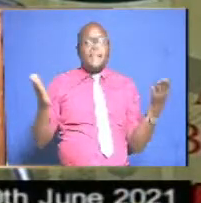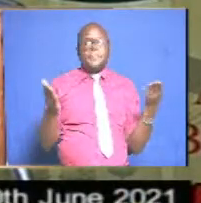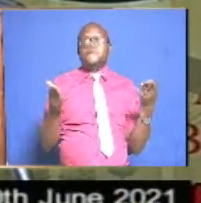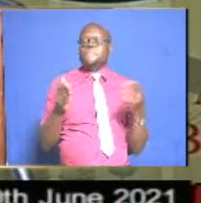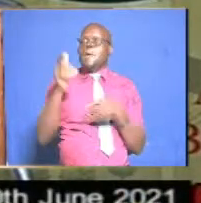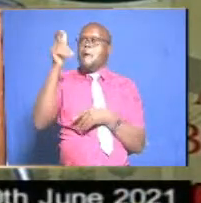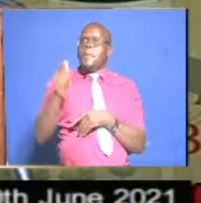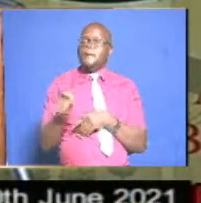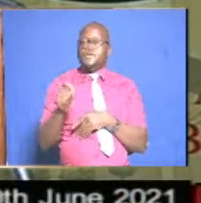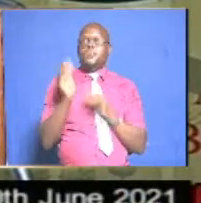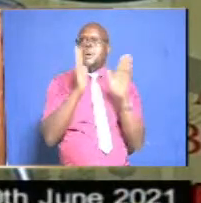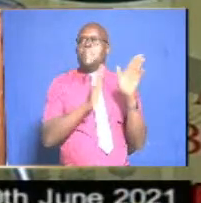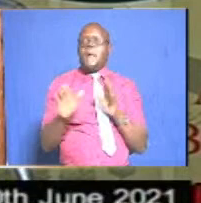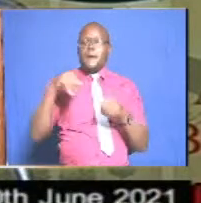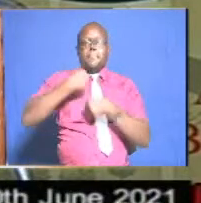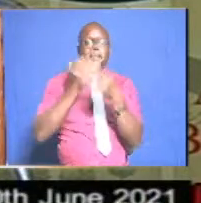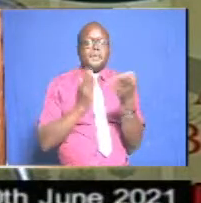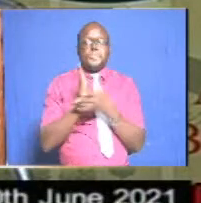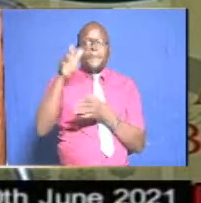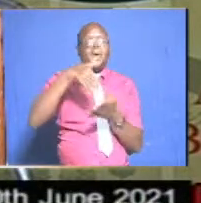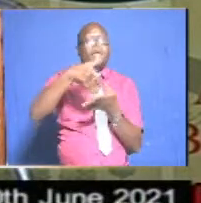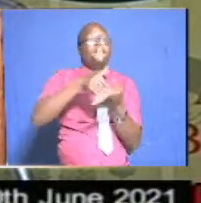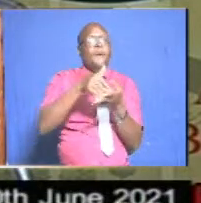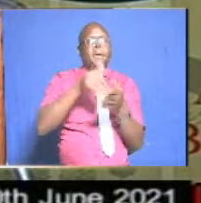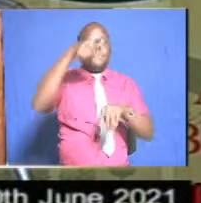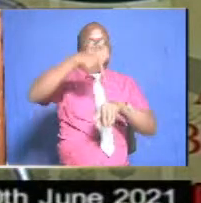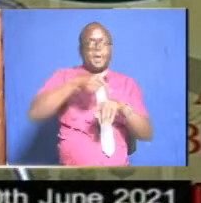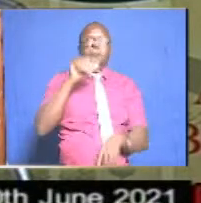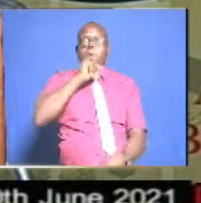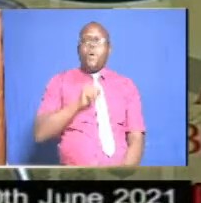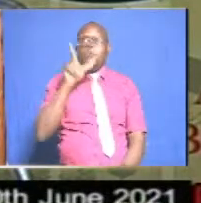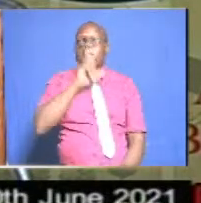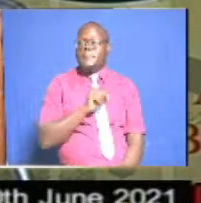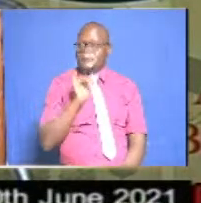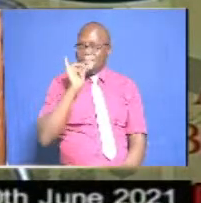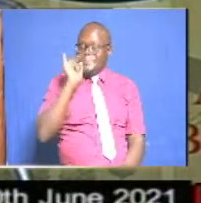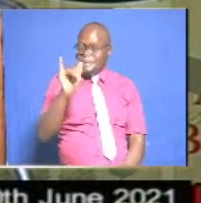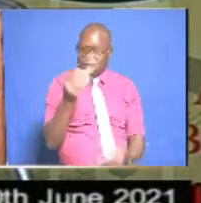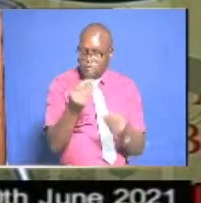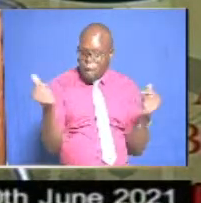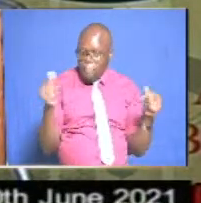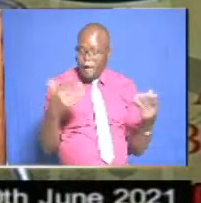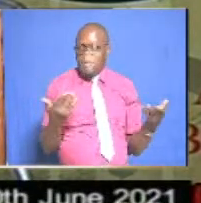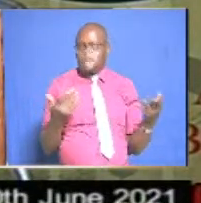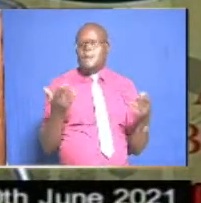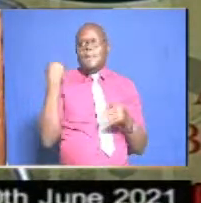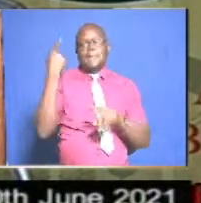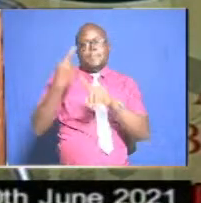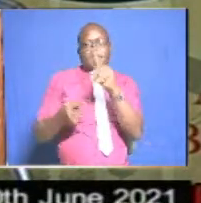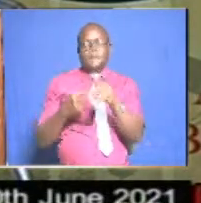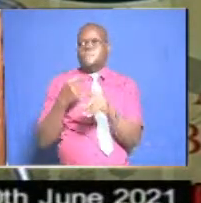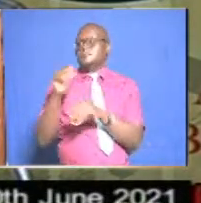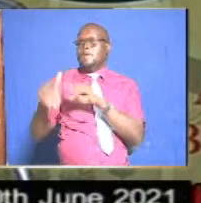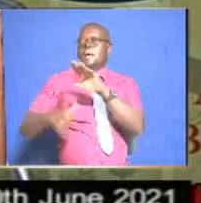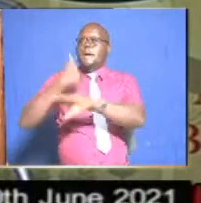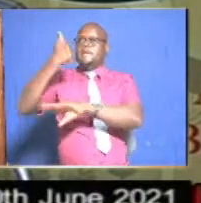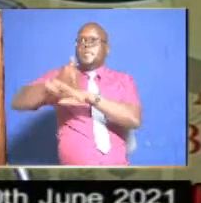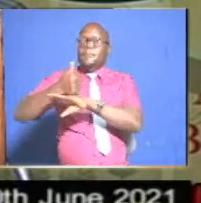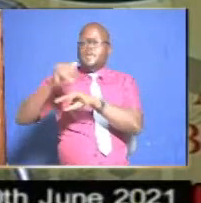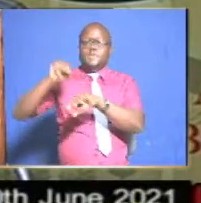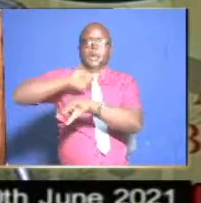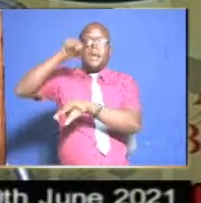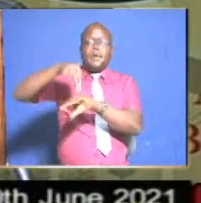scheme, making them vulnerable during old age. To address this, I undertook last year to establish a national